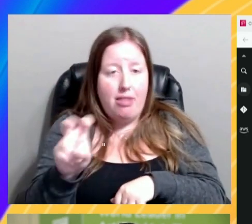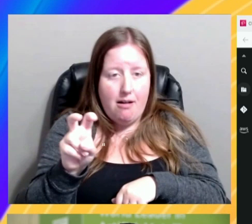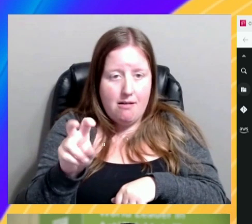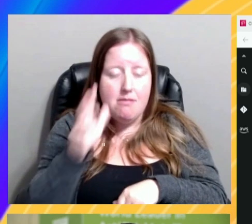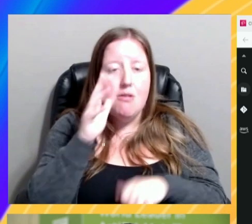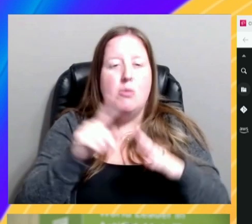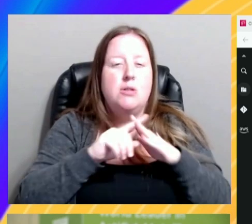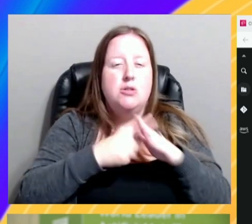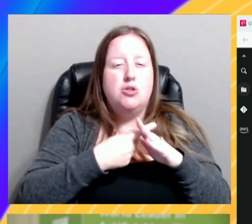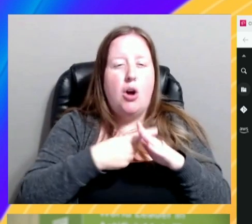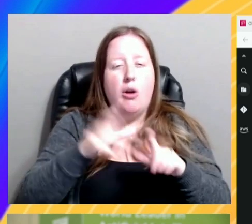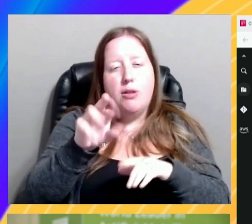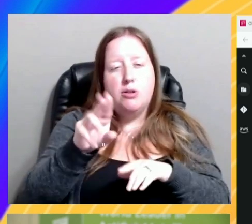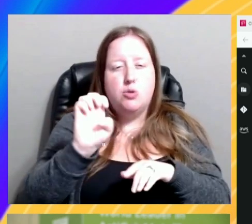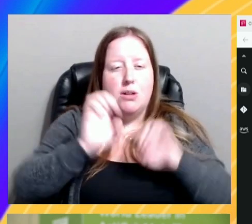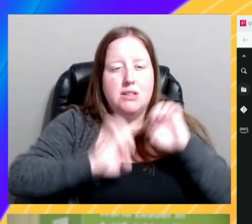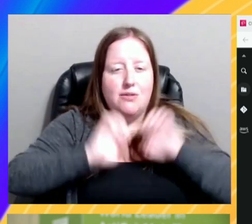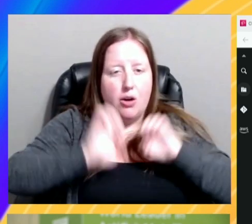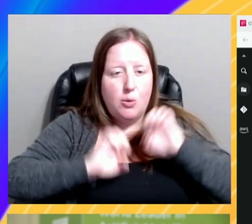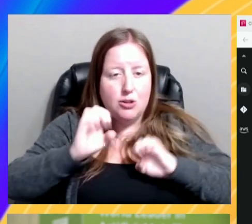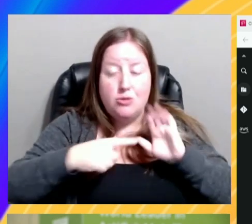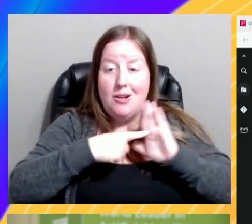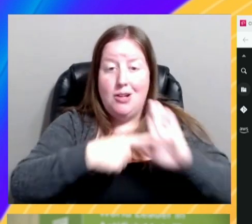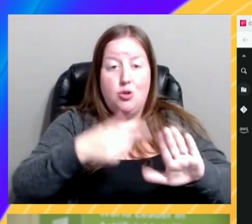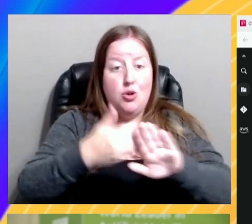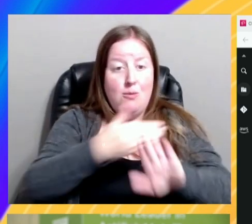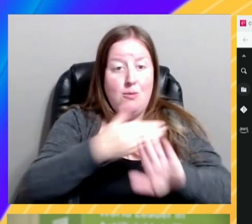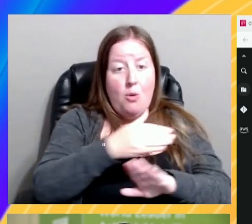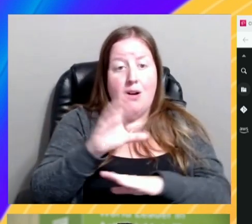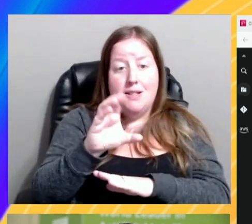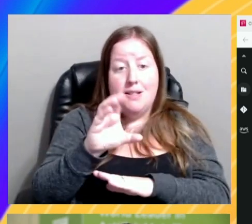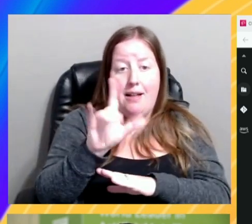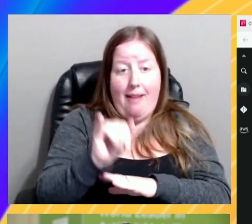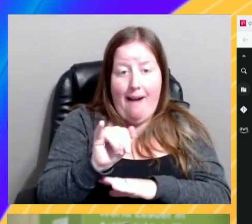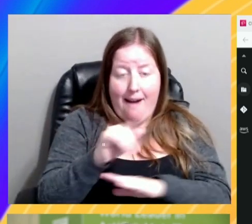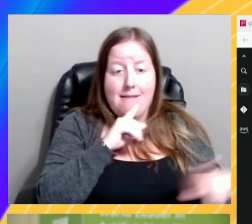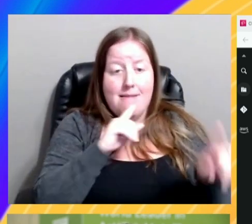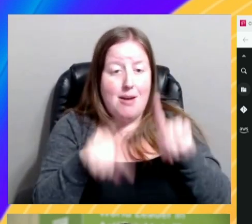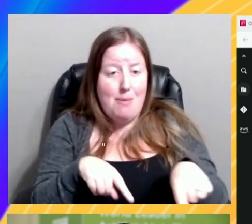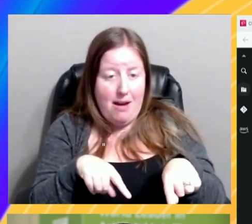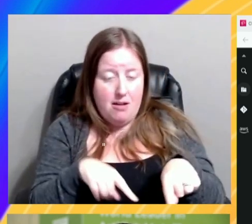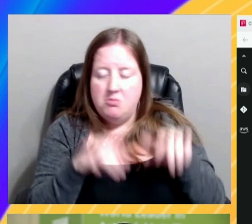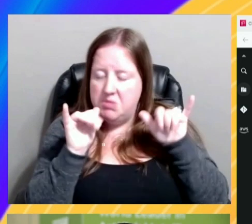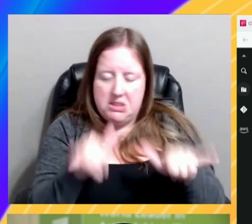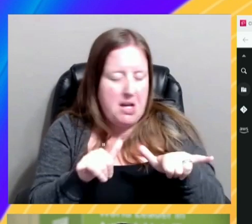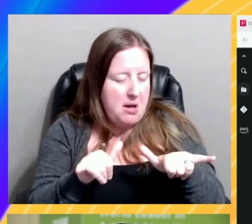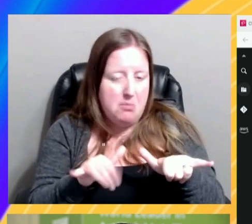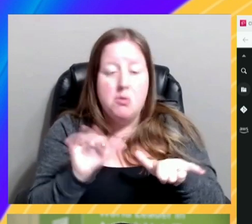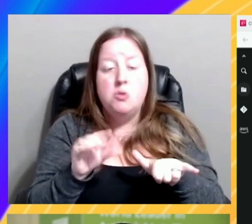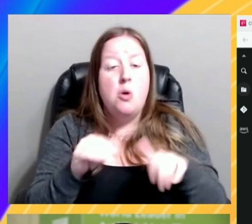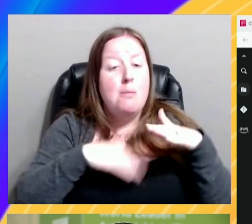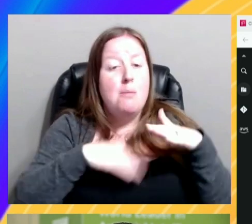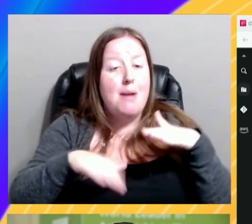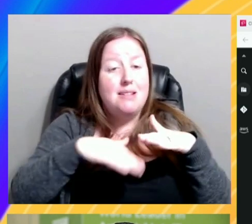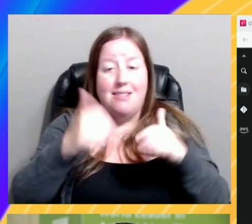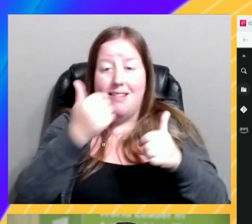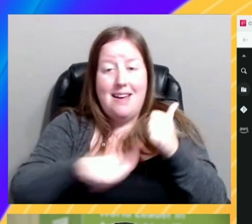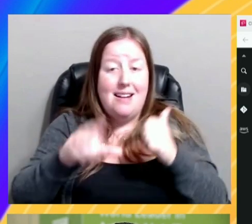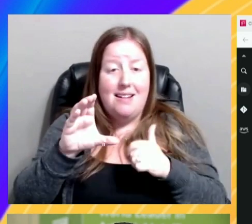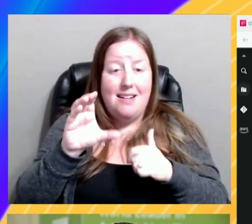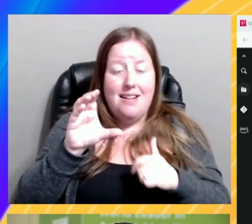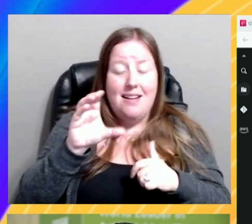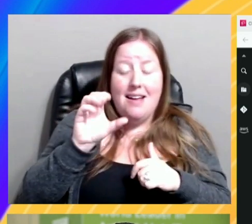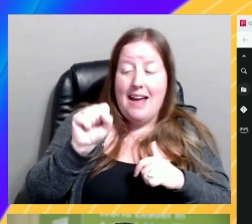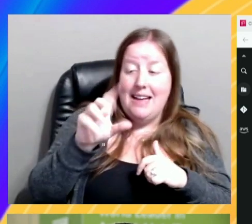evaluation. Got it. What I showed you earlier through the CLI command, same thing. So basically anything that the SDK supports, you can go ahead